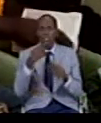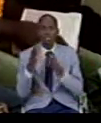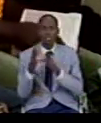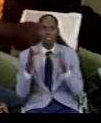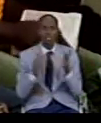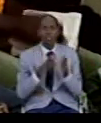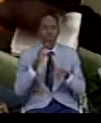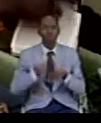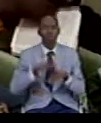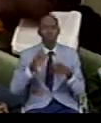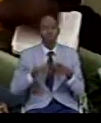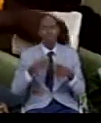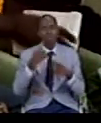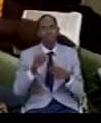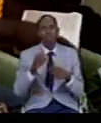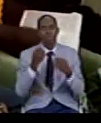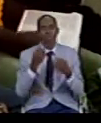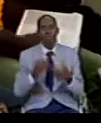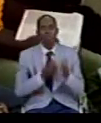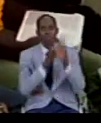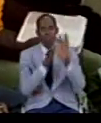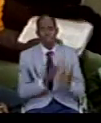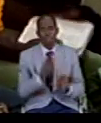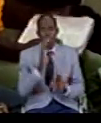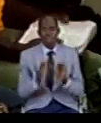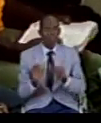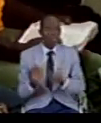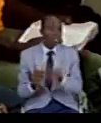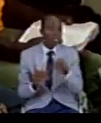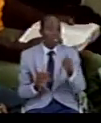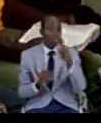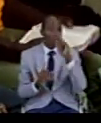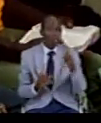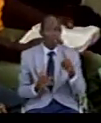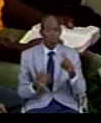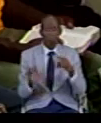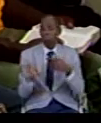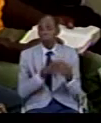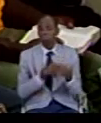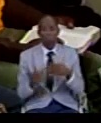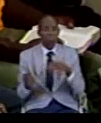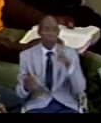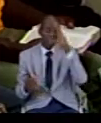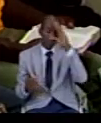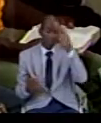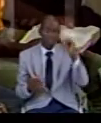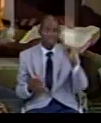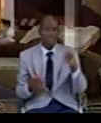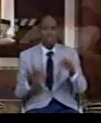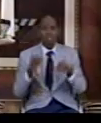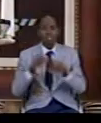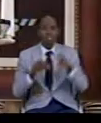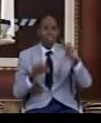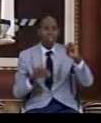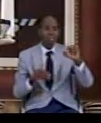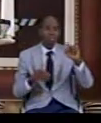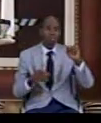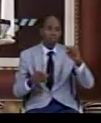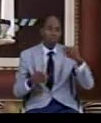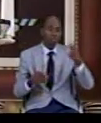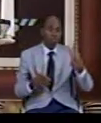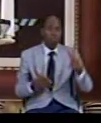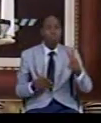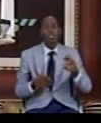unto his disciples, if any man, whosoever in Mark, any man in Matthew, that means you,